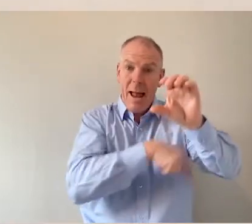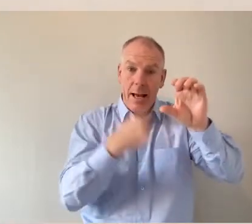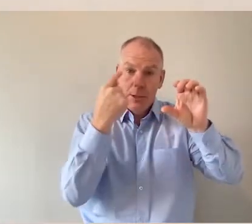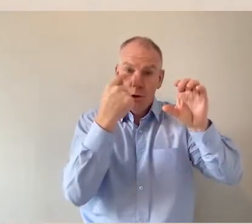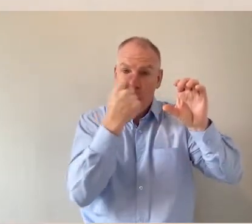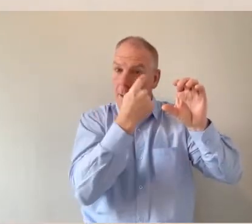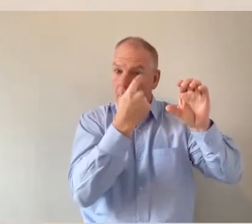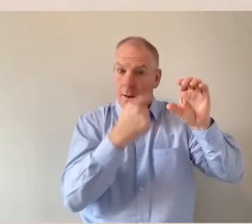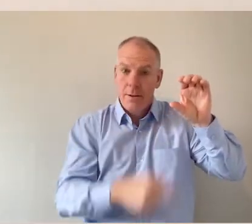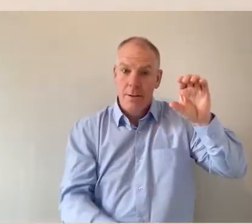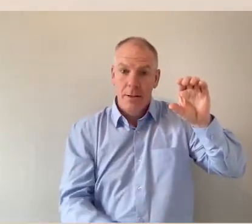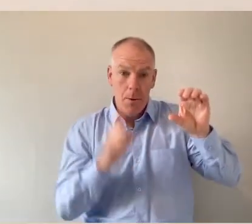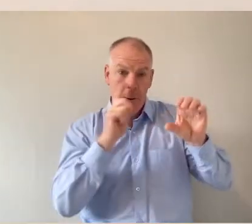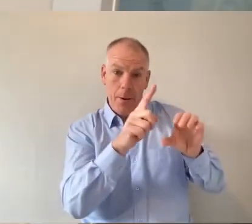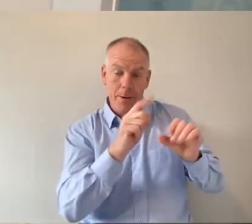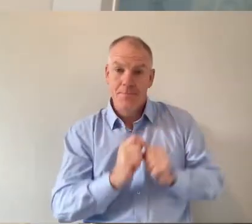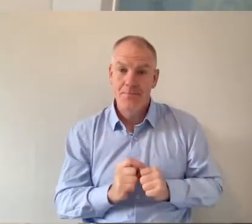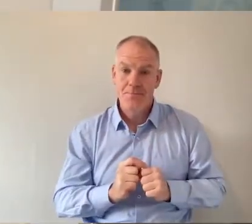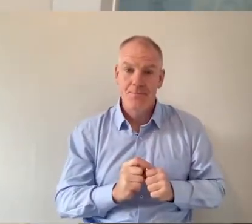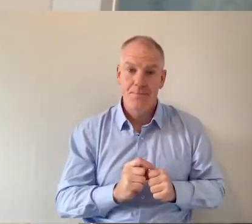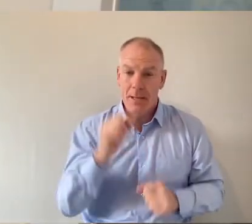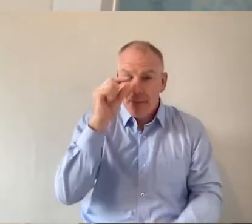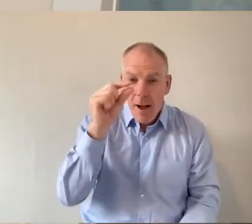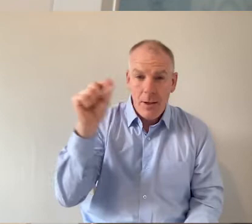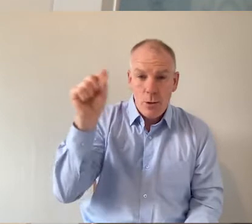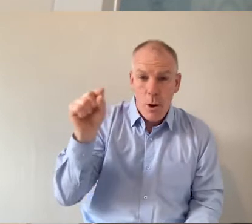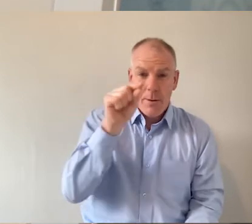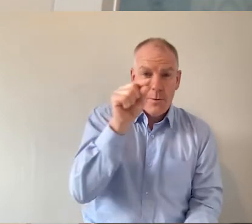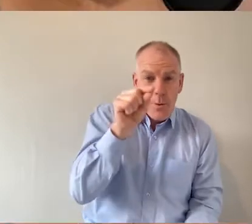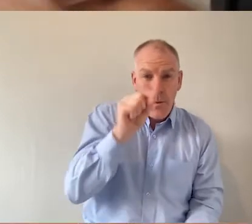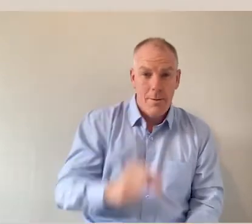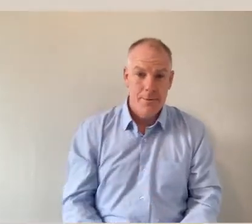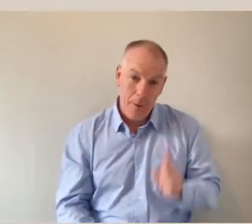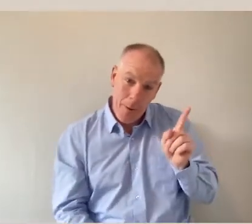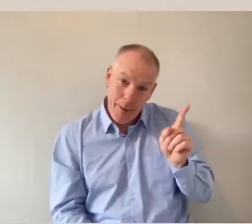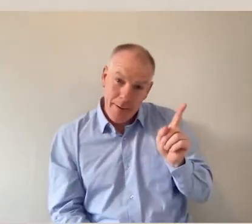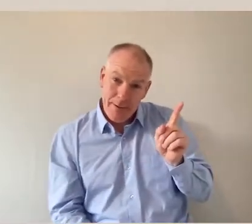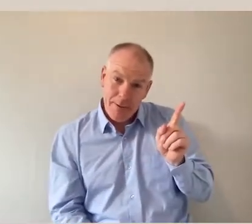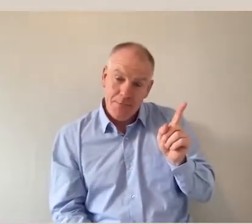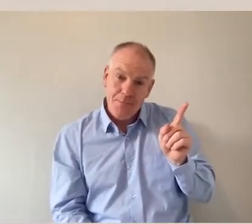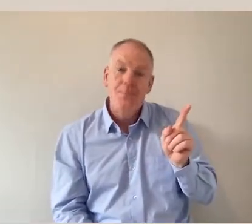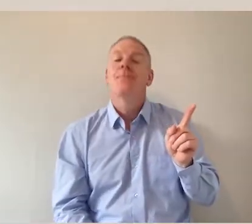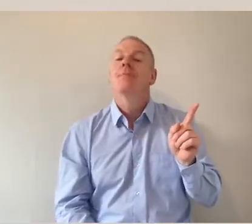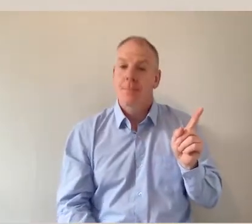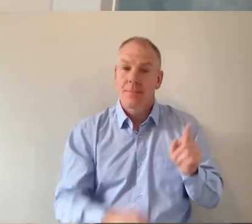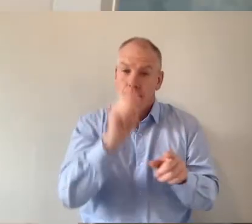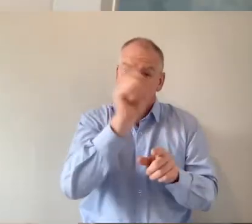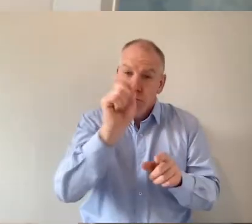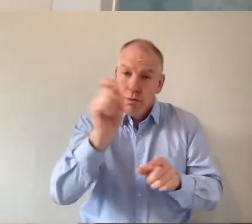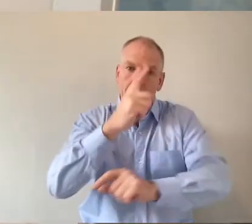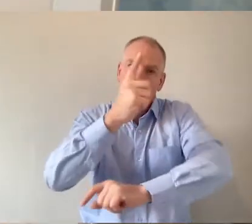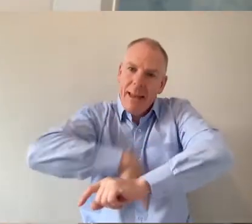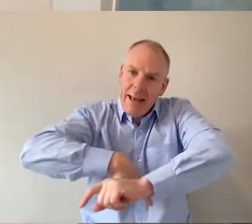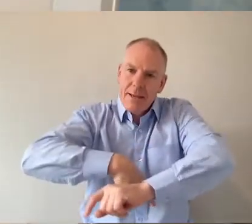another circle in here. And another circle in here. And then we're going to color